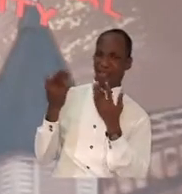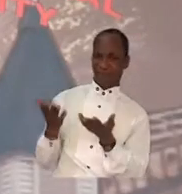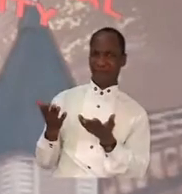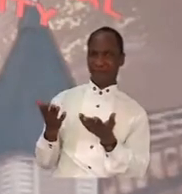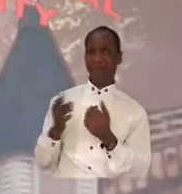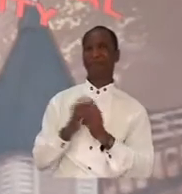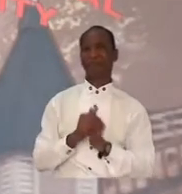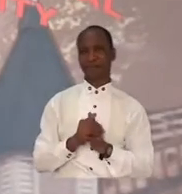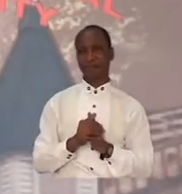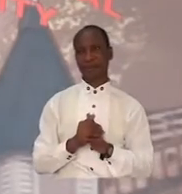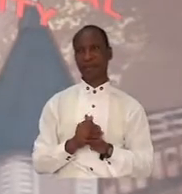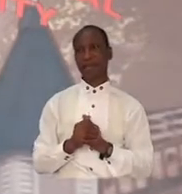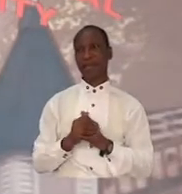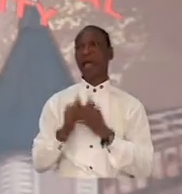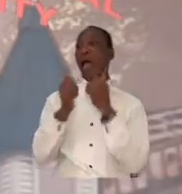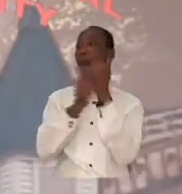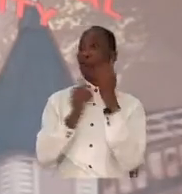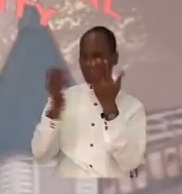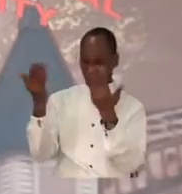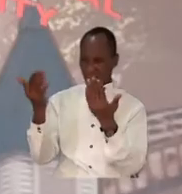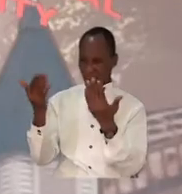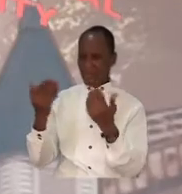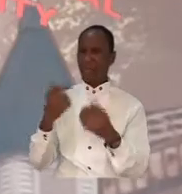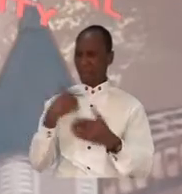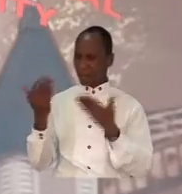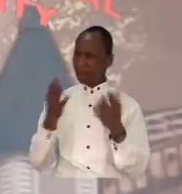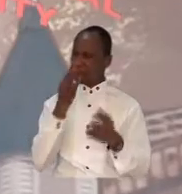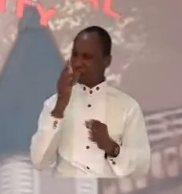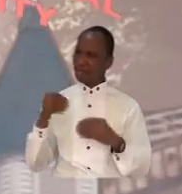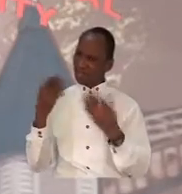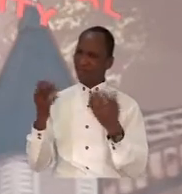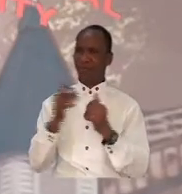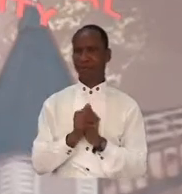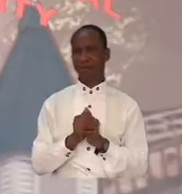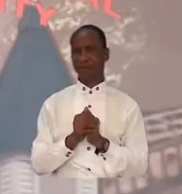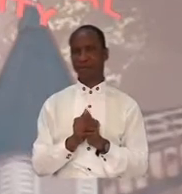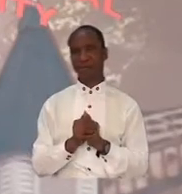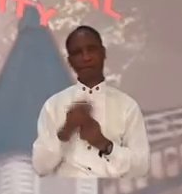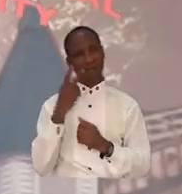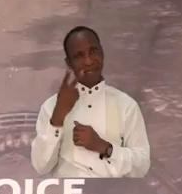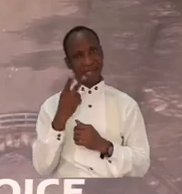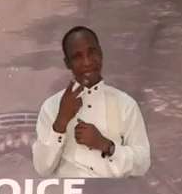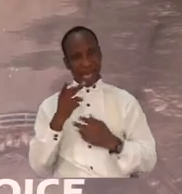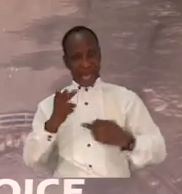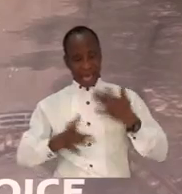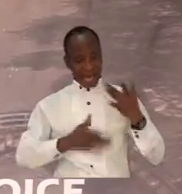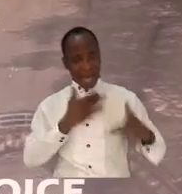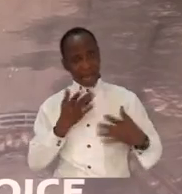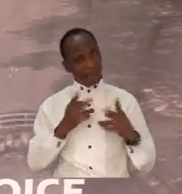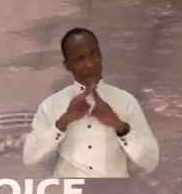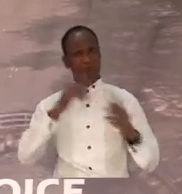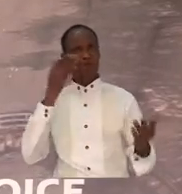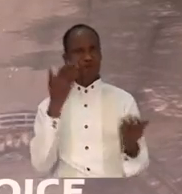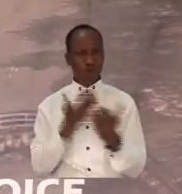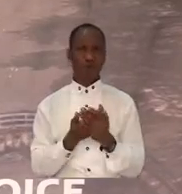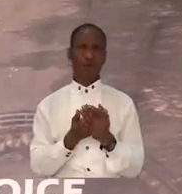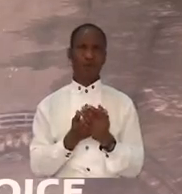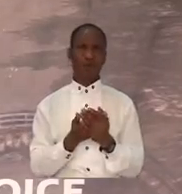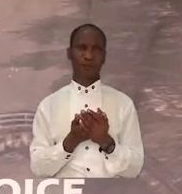o si se nti na mo betwa mu ha na masomu ahoho ye a year pa. Enti, above